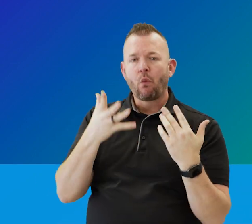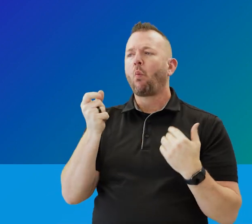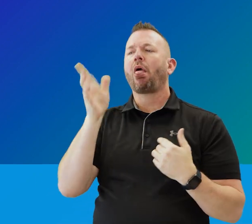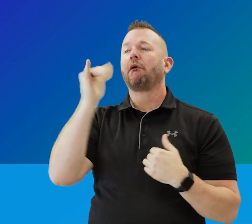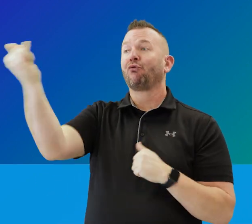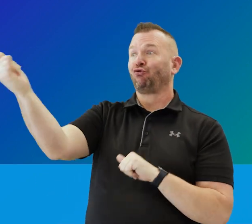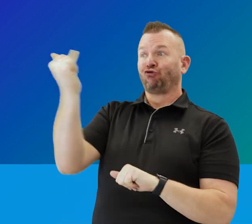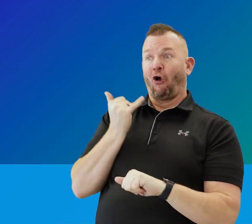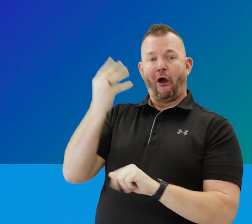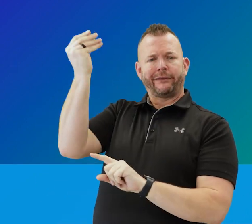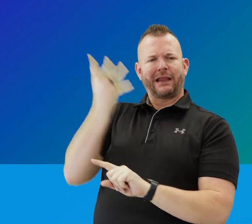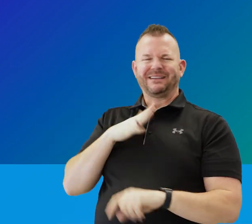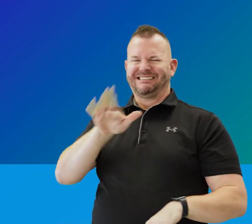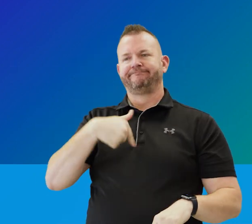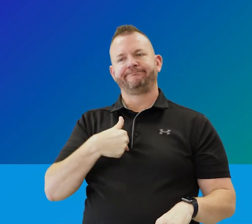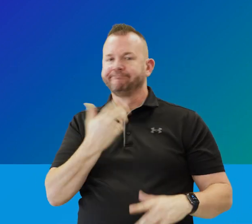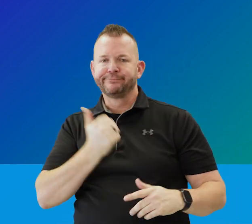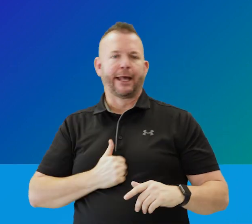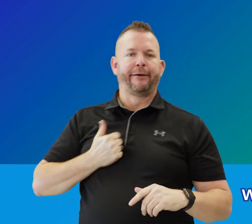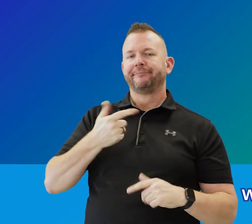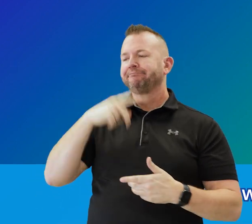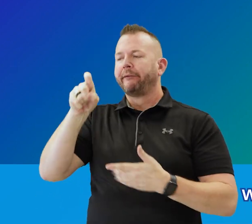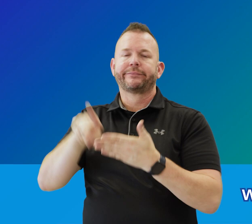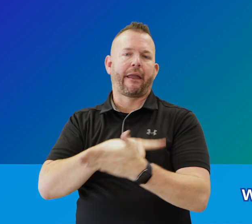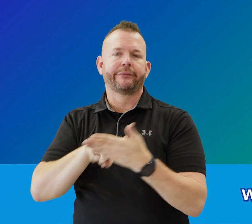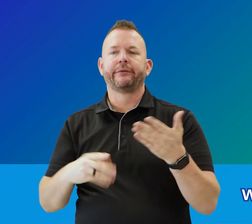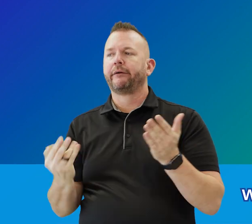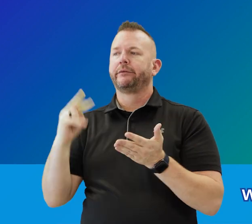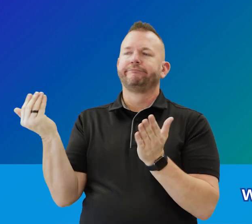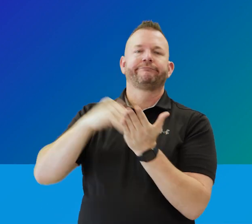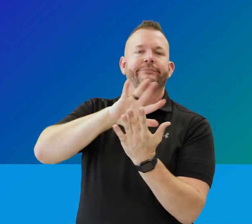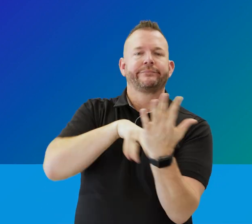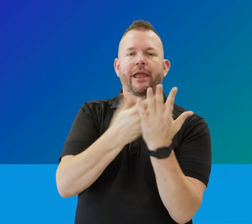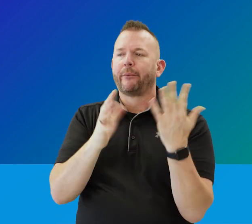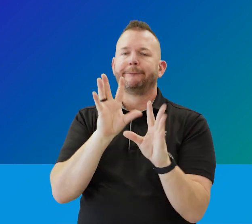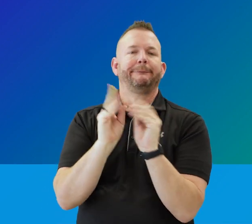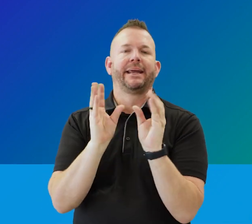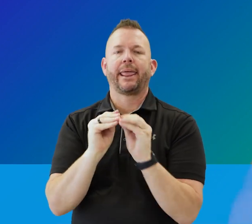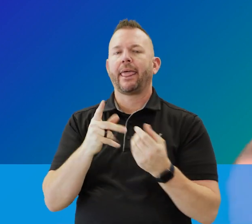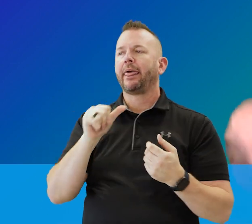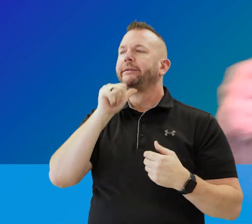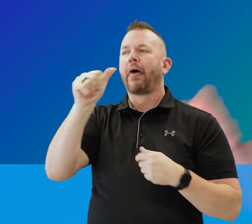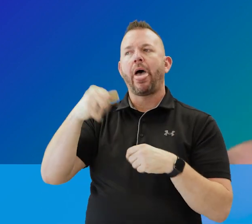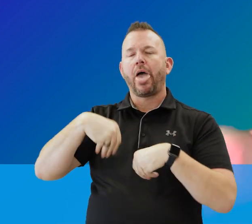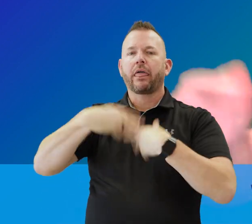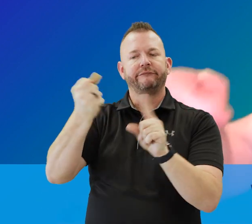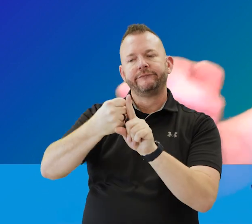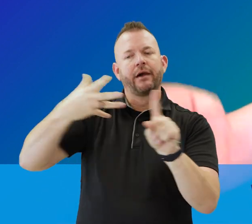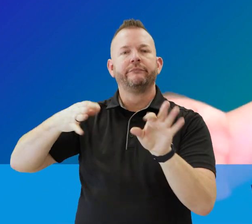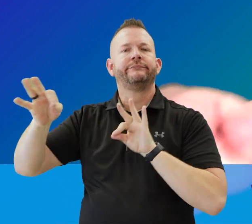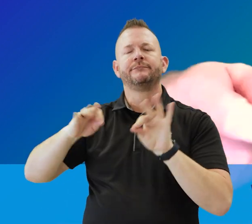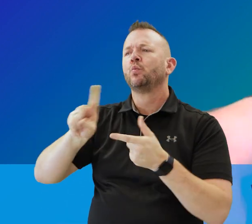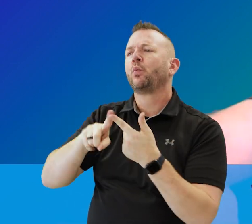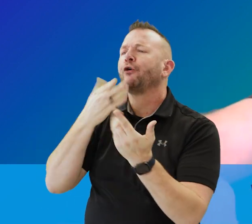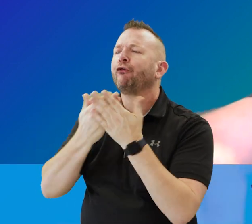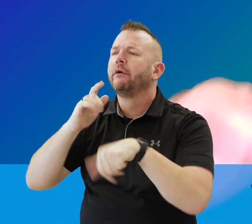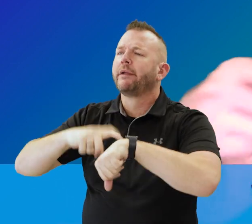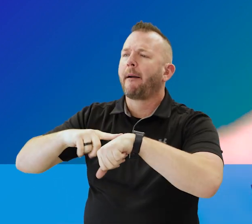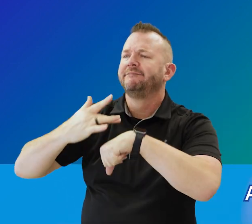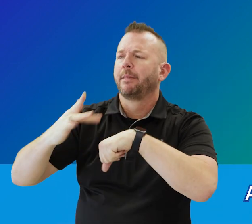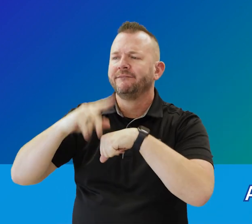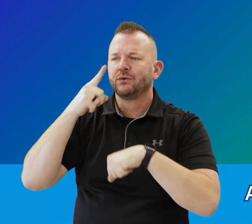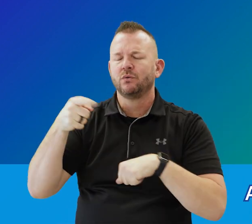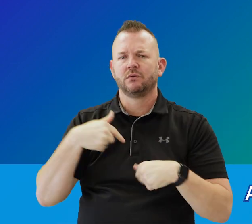would call and say something like, "Oh, I'm sorry, we have to cancel our meeting for tomorrow. We need to reschedule it. When's a good time for